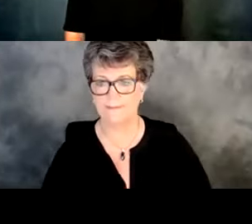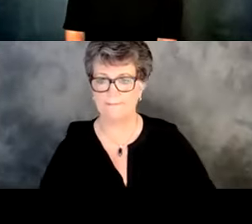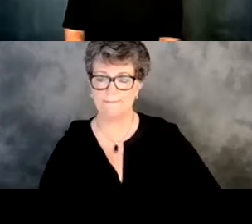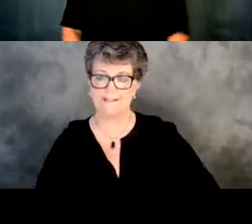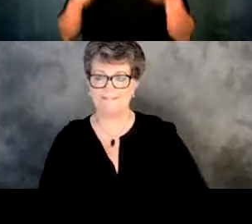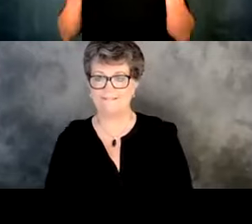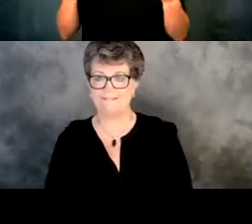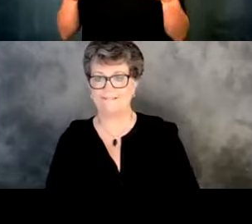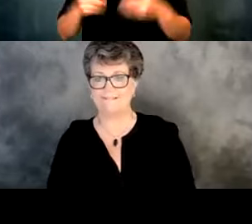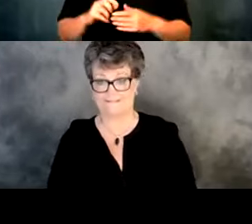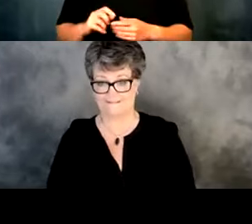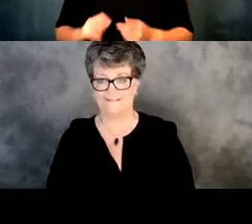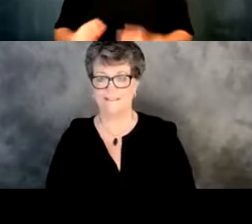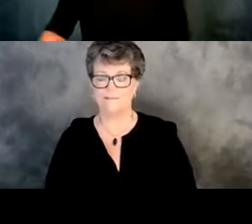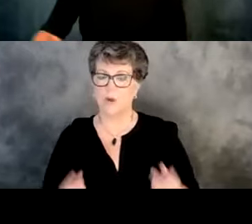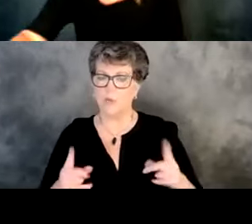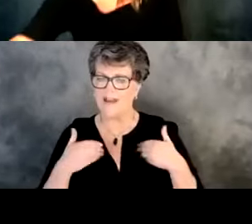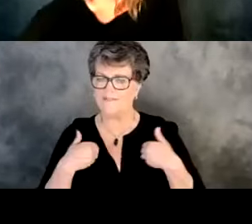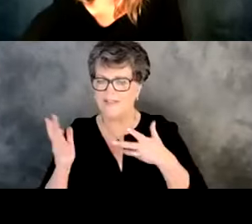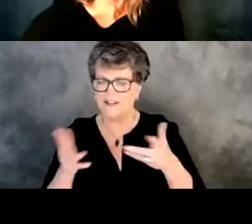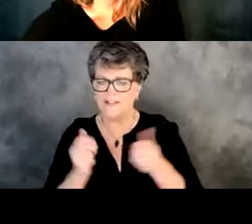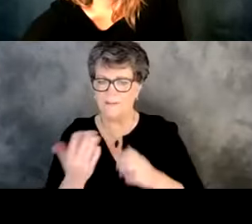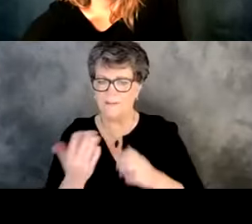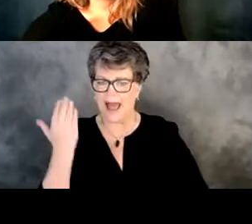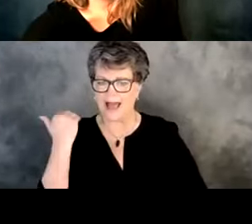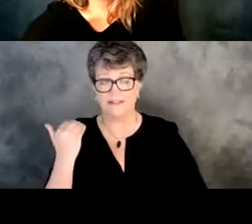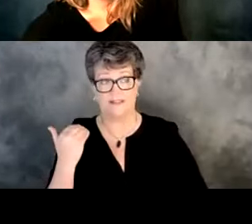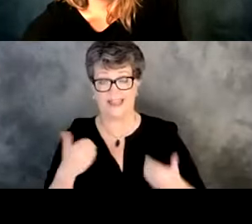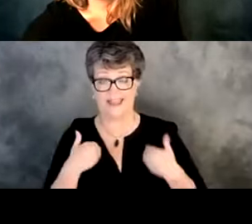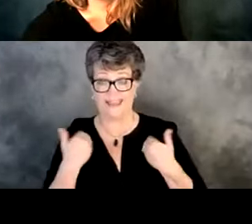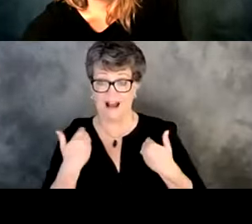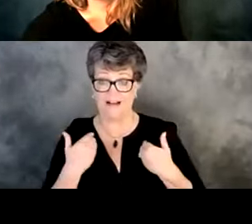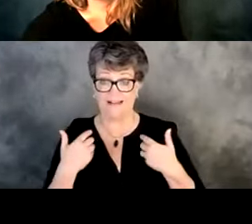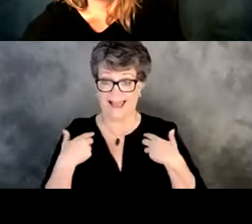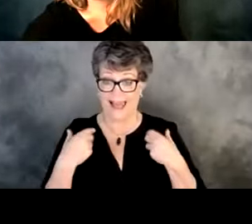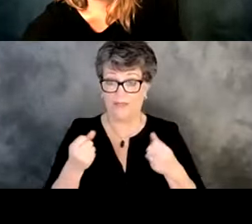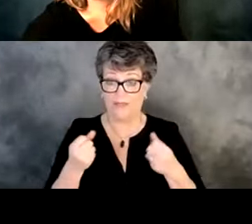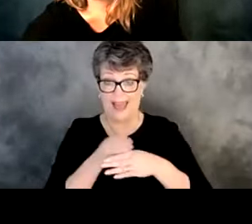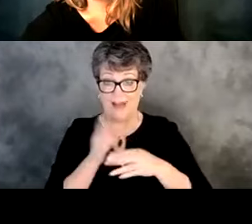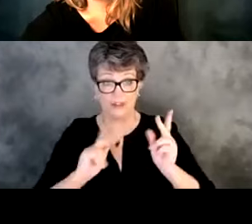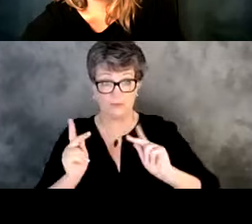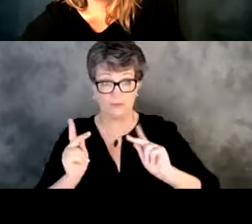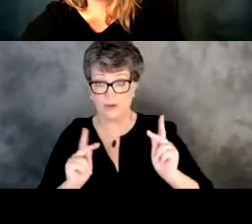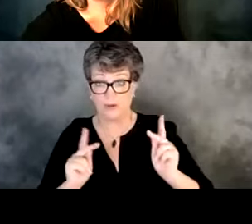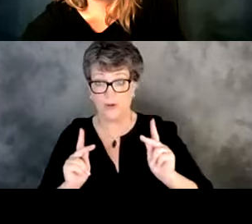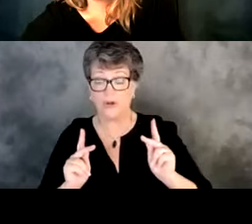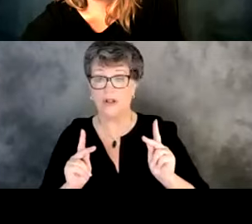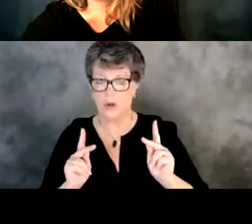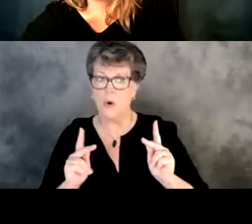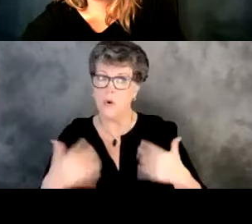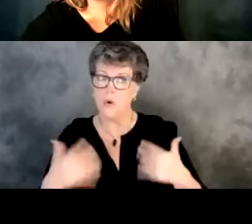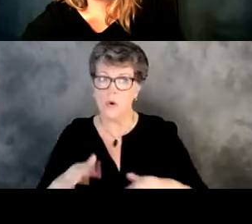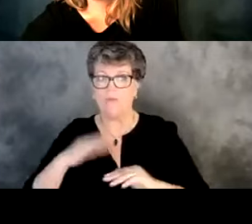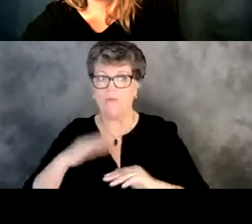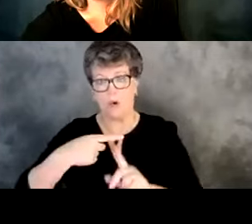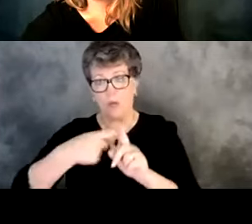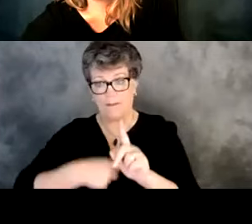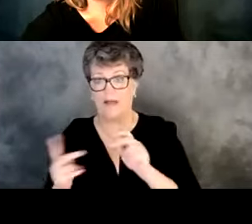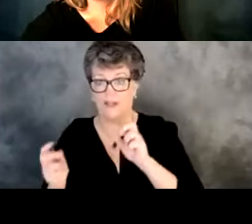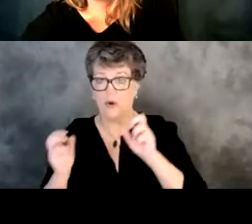for young, healthy people, the average amount of time that it takes to get back to their baseline is over a month. And